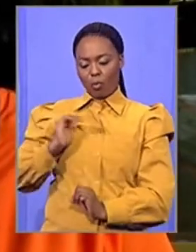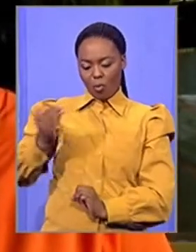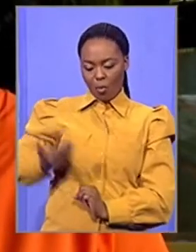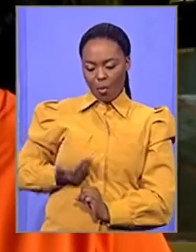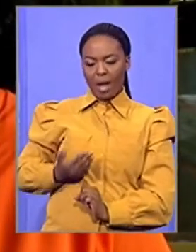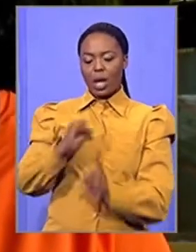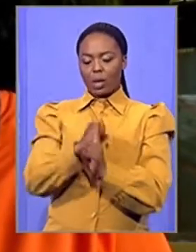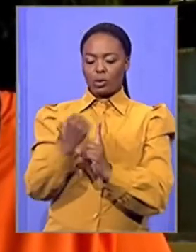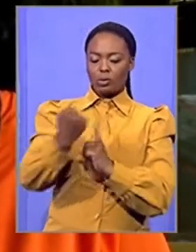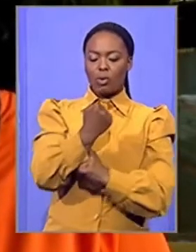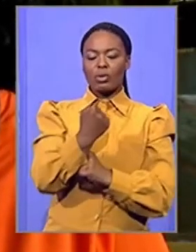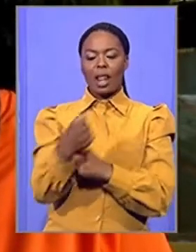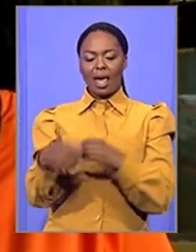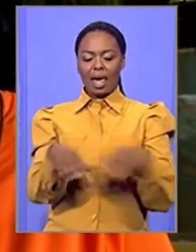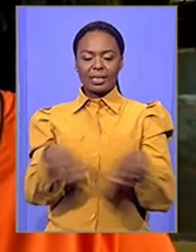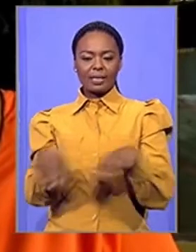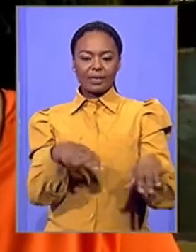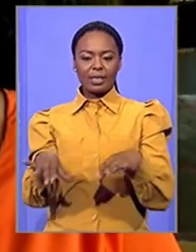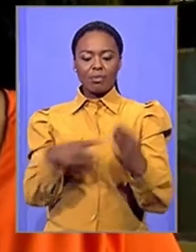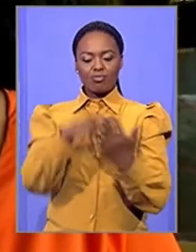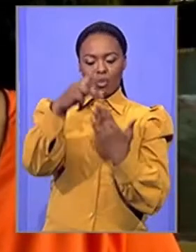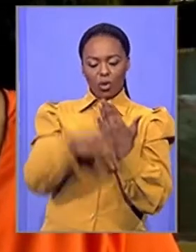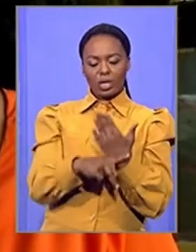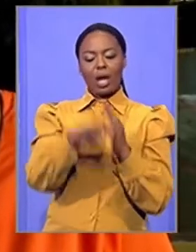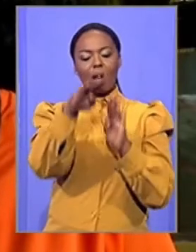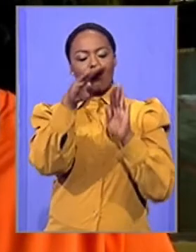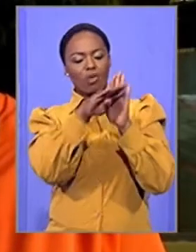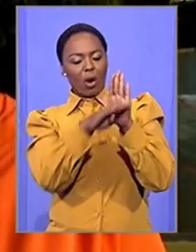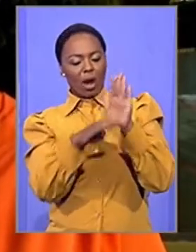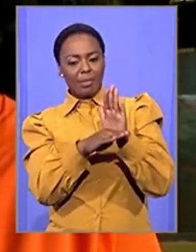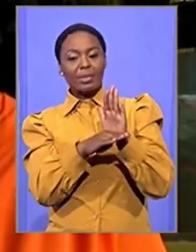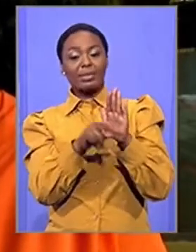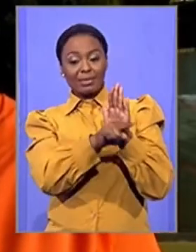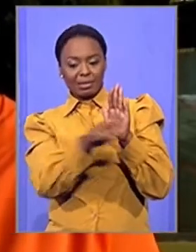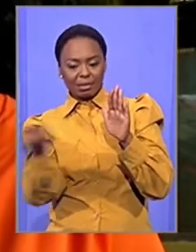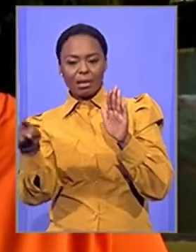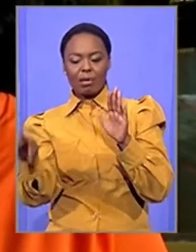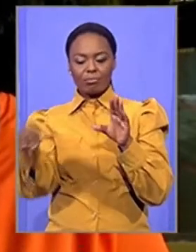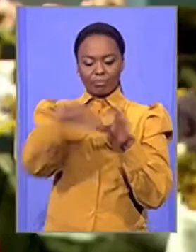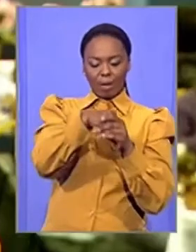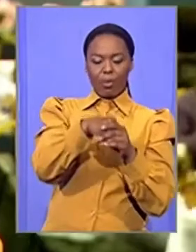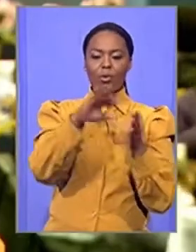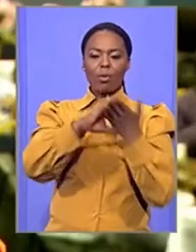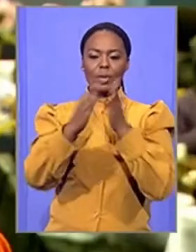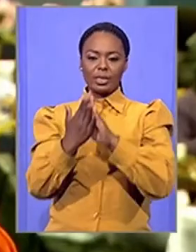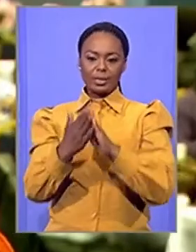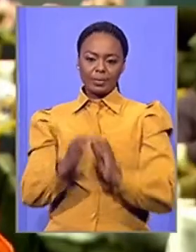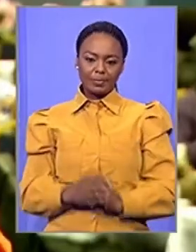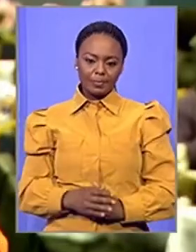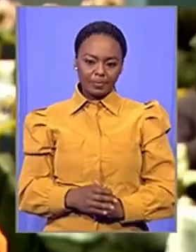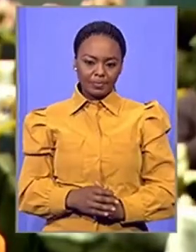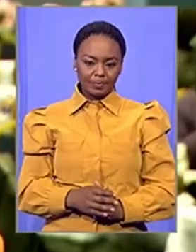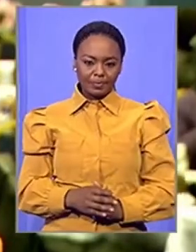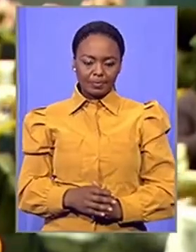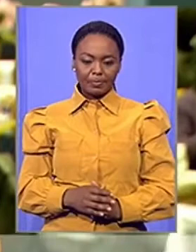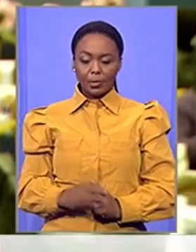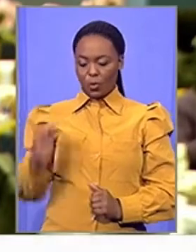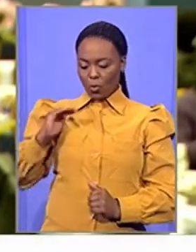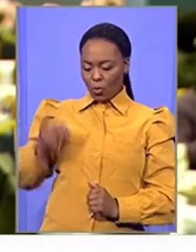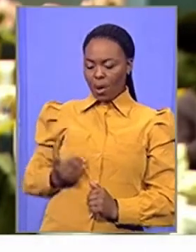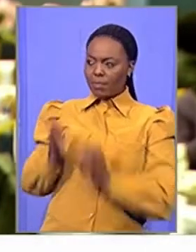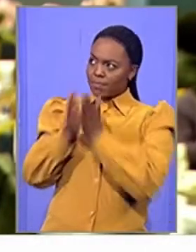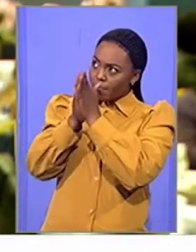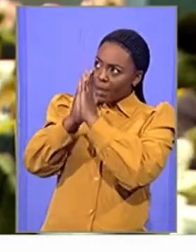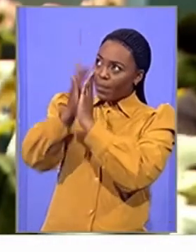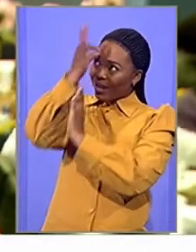social activities and the projects and programs they are within our communities. Bomme bana ba kopa hore